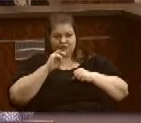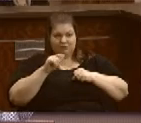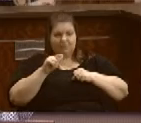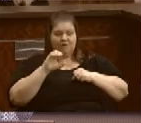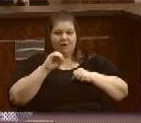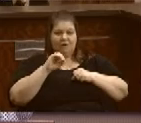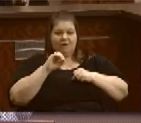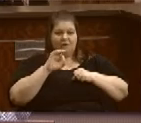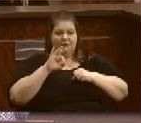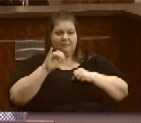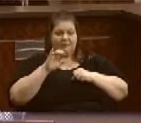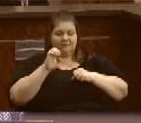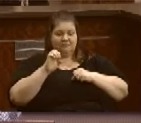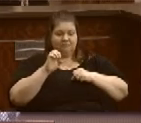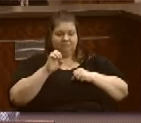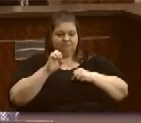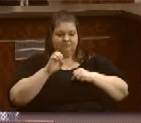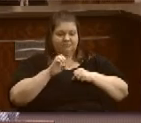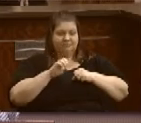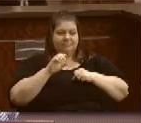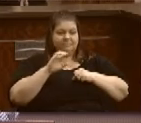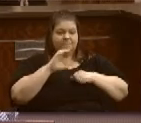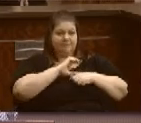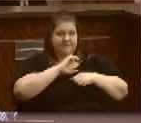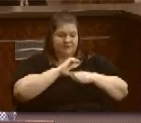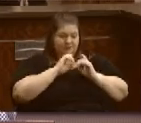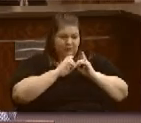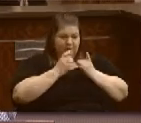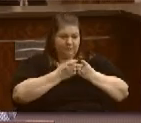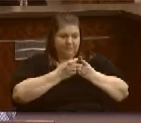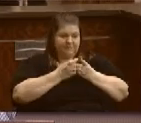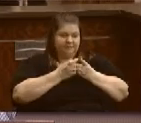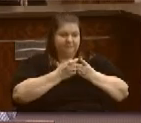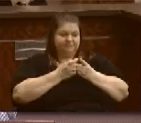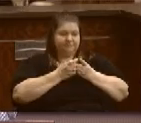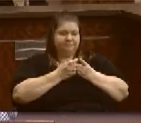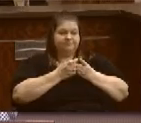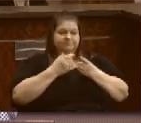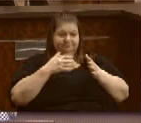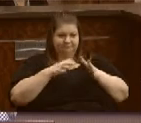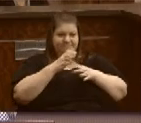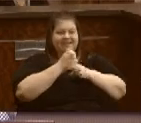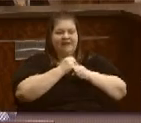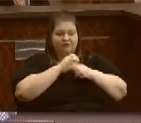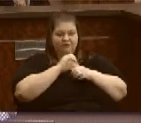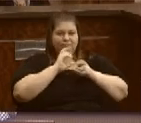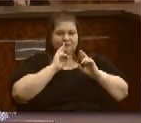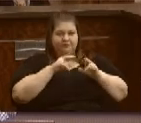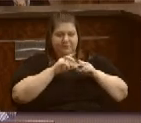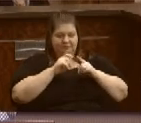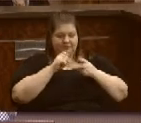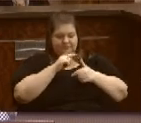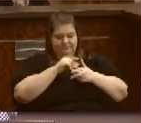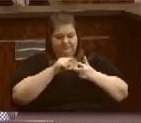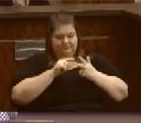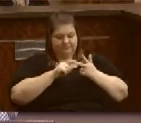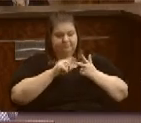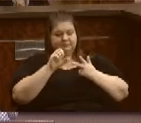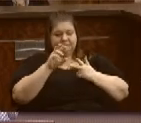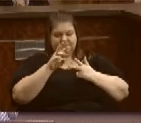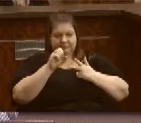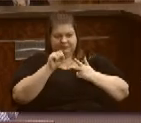August 13, 2015. City of Laurel Police Department, August 24, 2015.